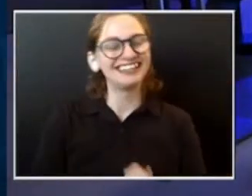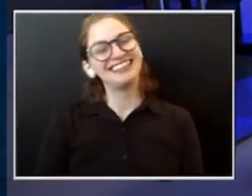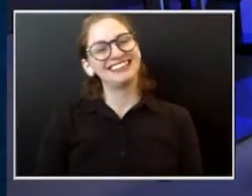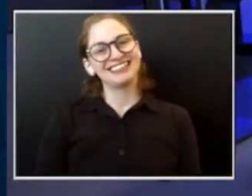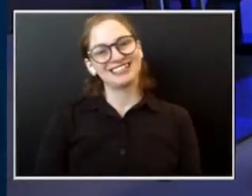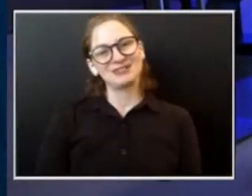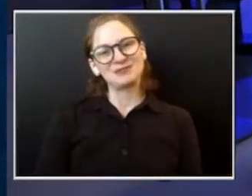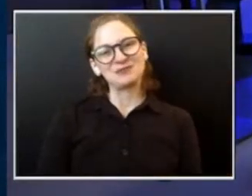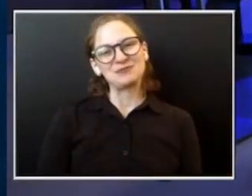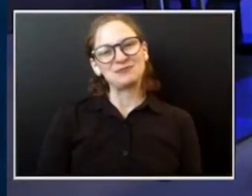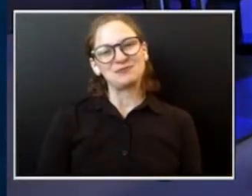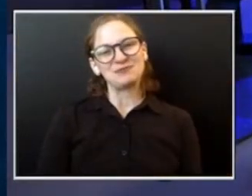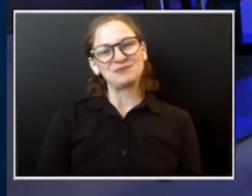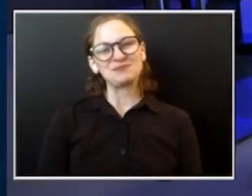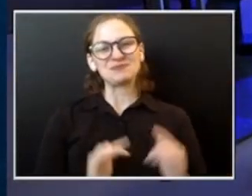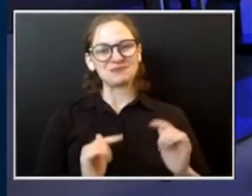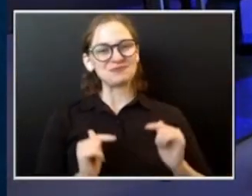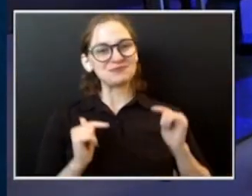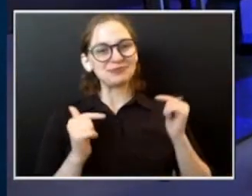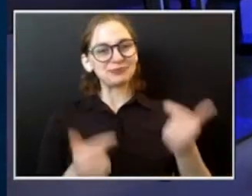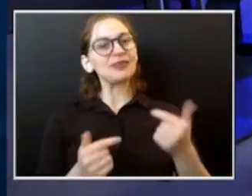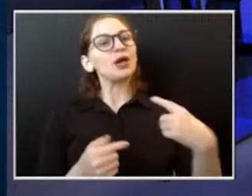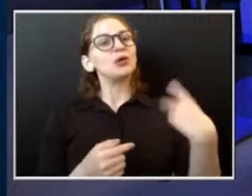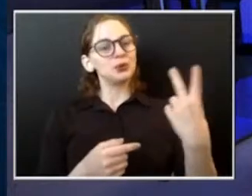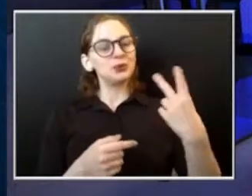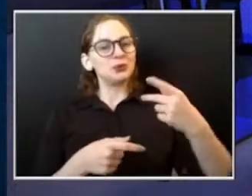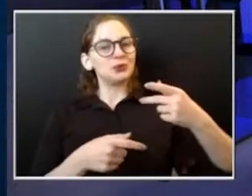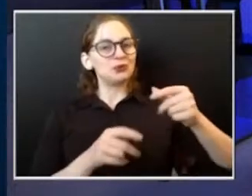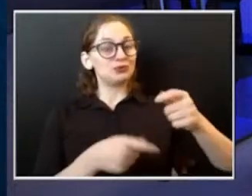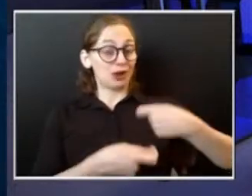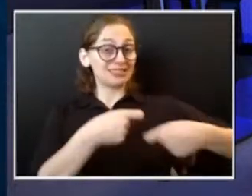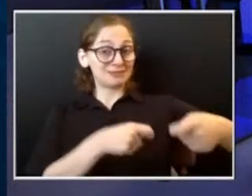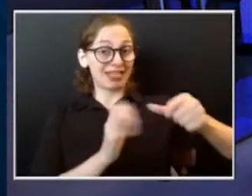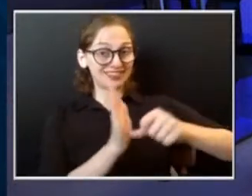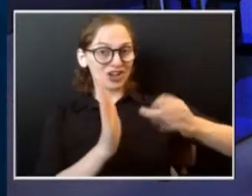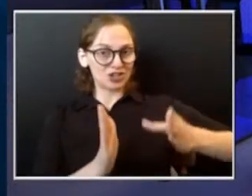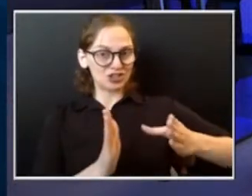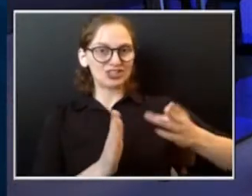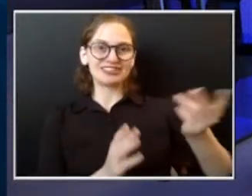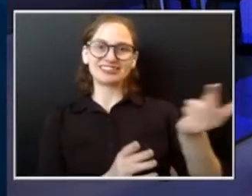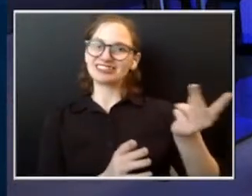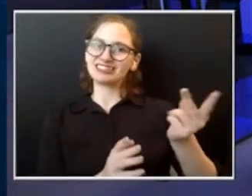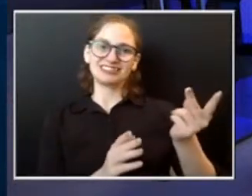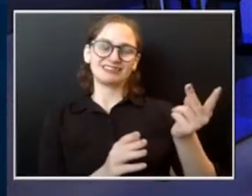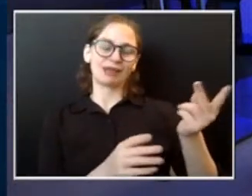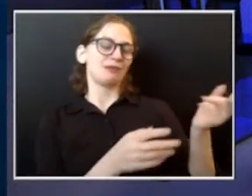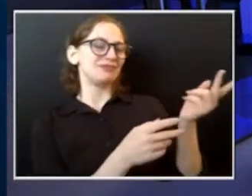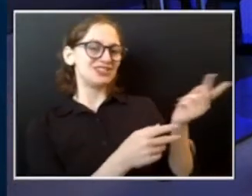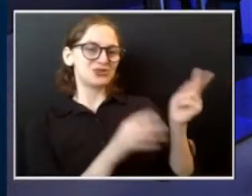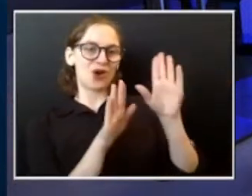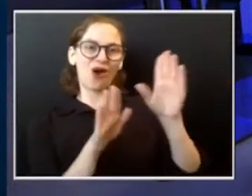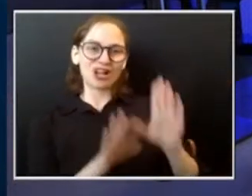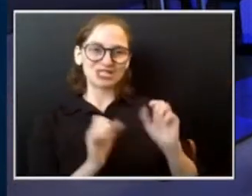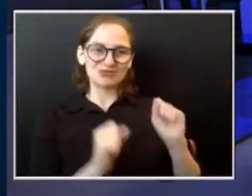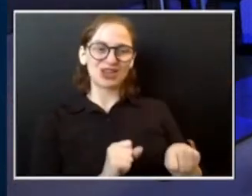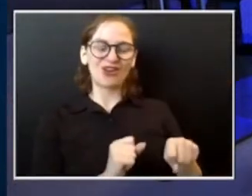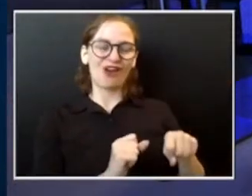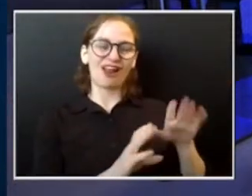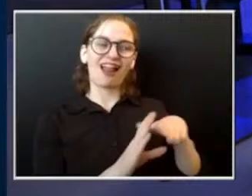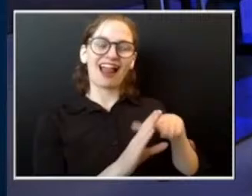we're going to turn over to our two transplant docs now for just a moment, because these guys are awesome. We talked to them all day long. I don't want to ignore you both. Maybe I do. I don't